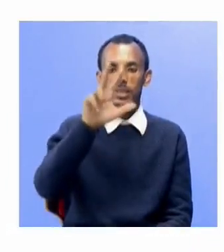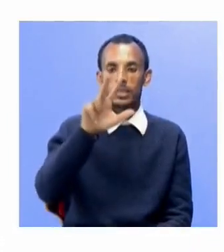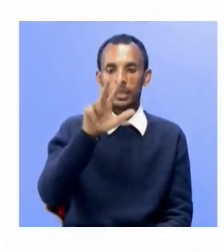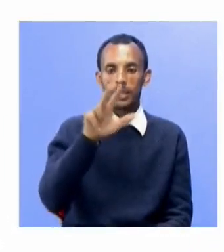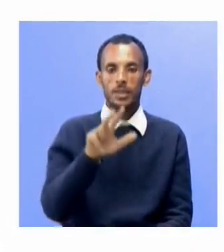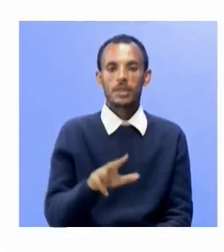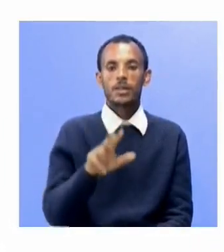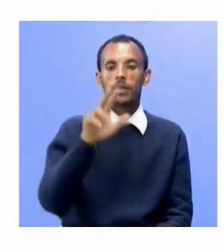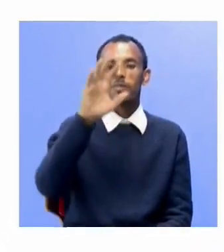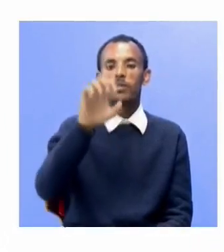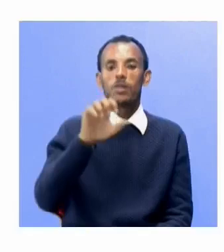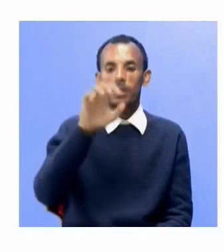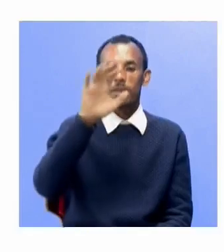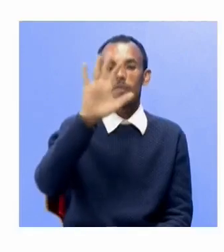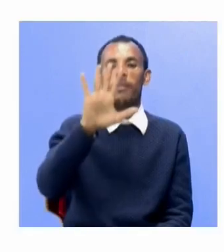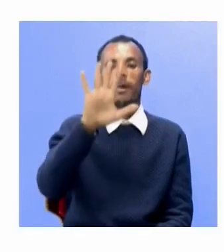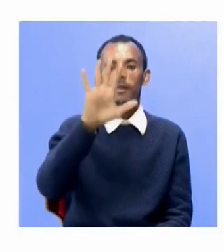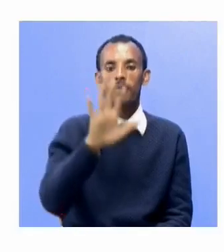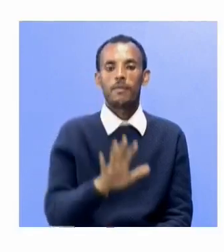45,